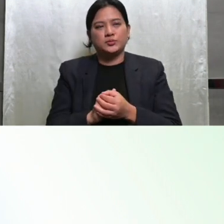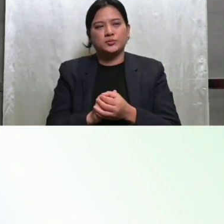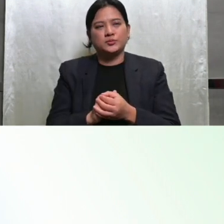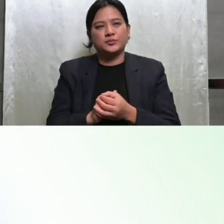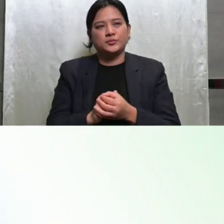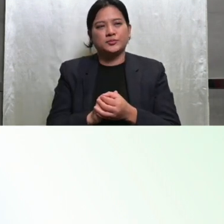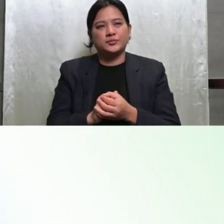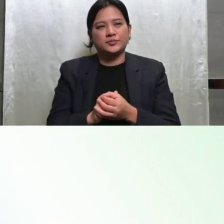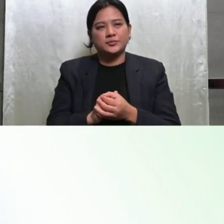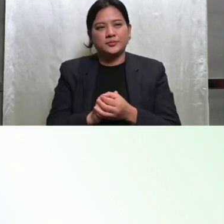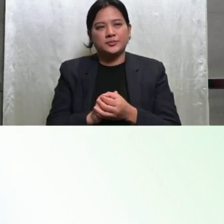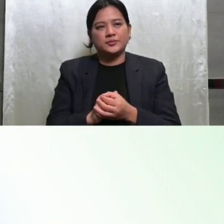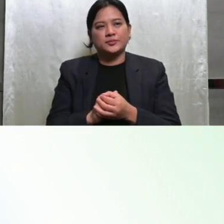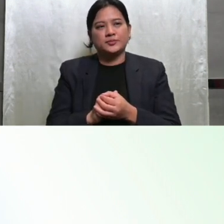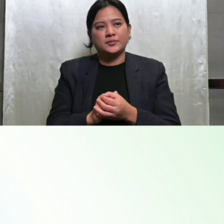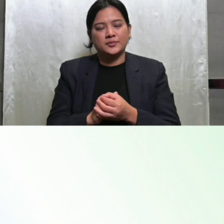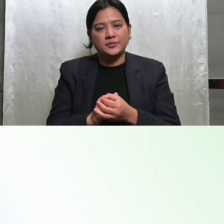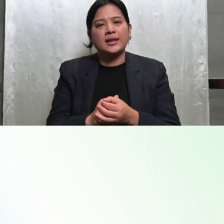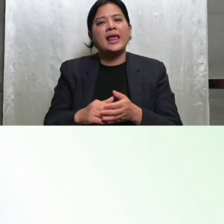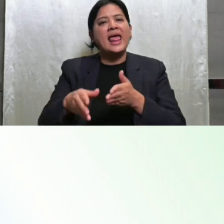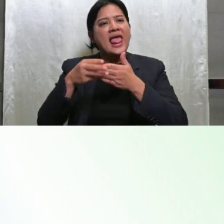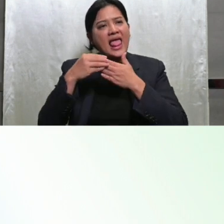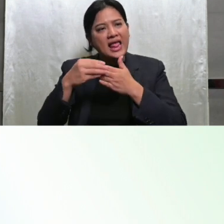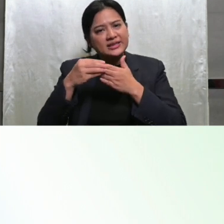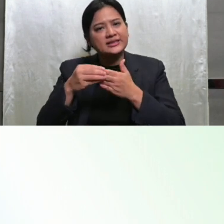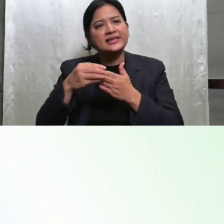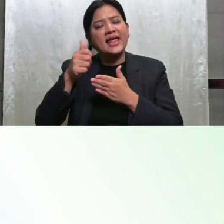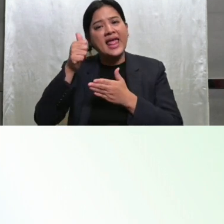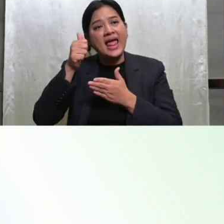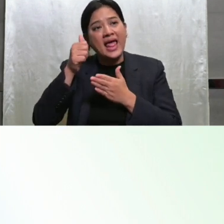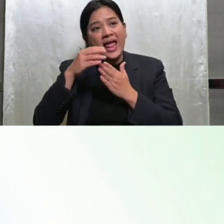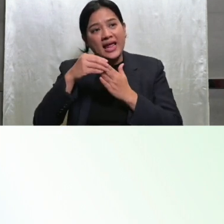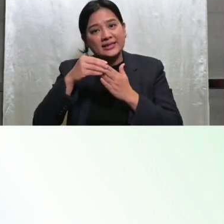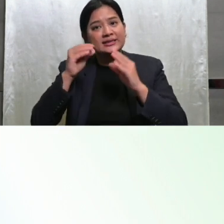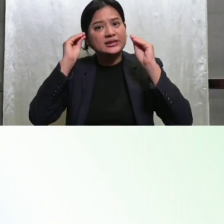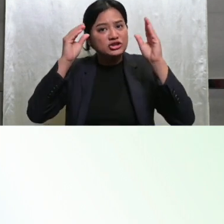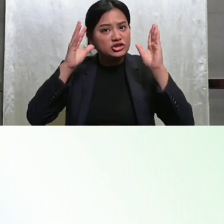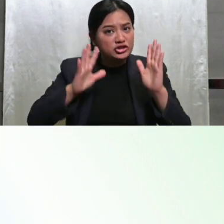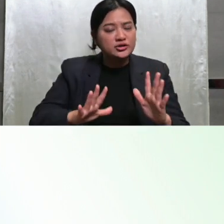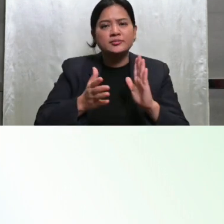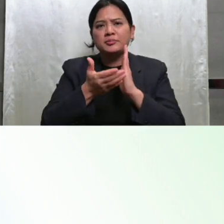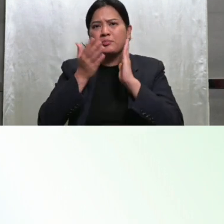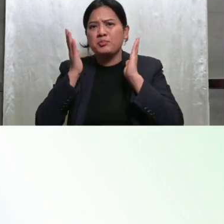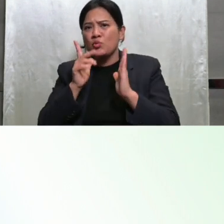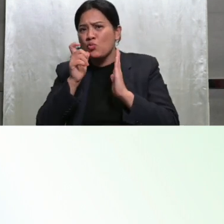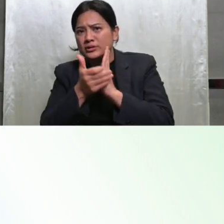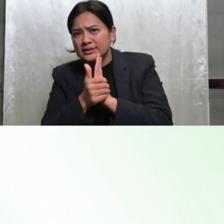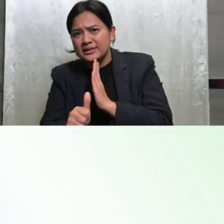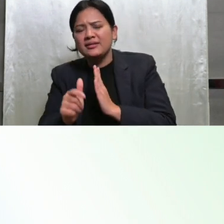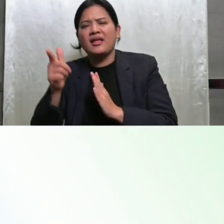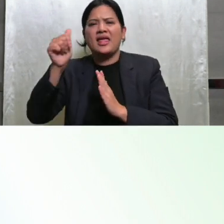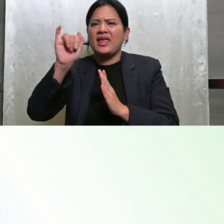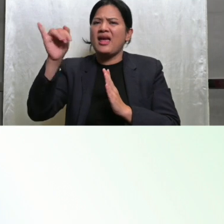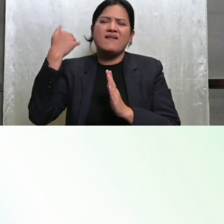and shared with them AI and cybersecurity skills to faculty in Laguna. So this was a